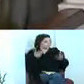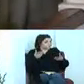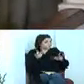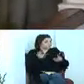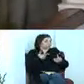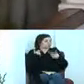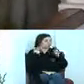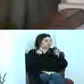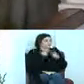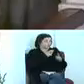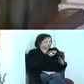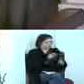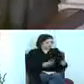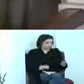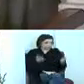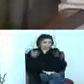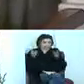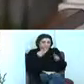Say yes,